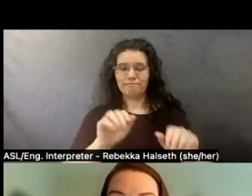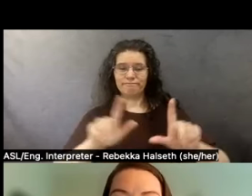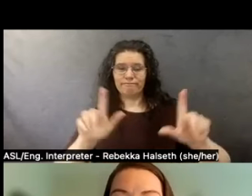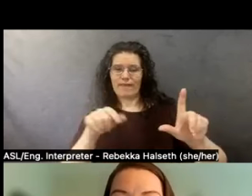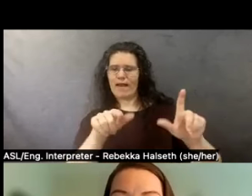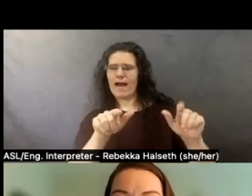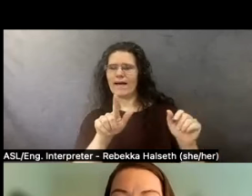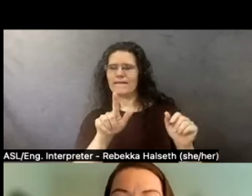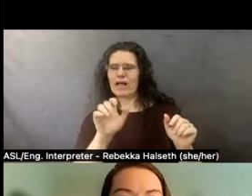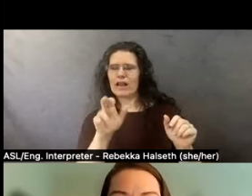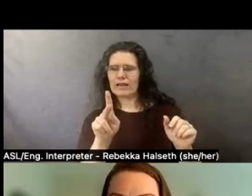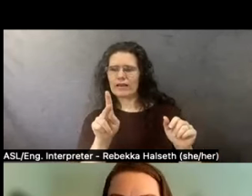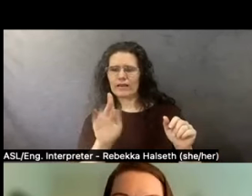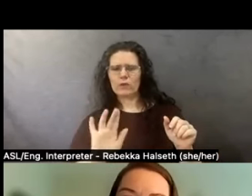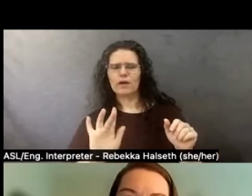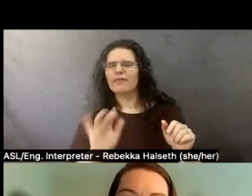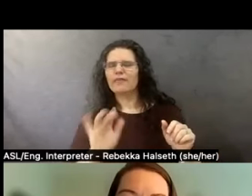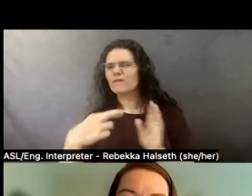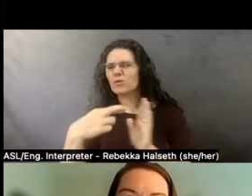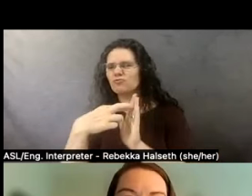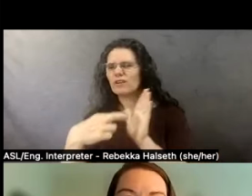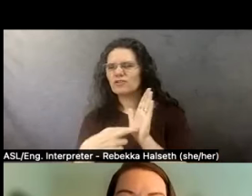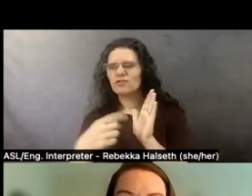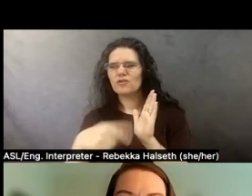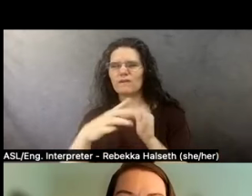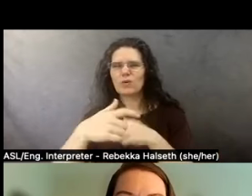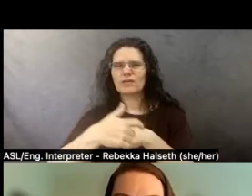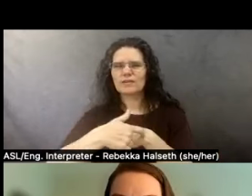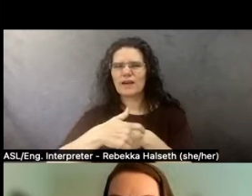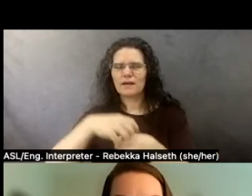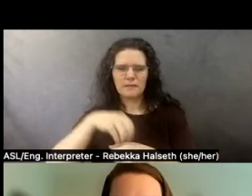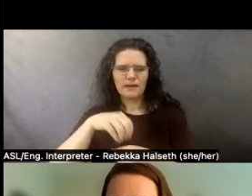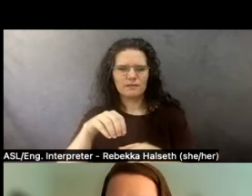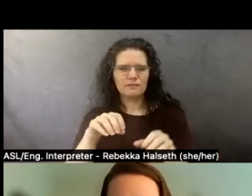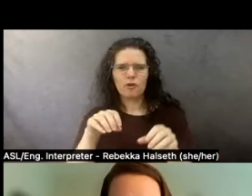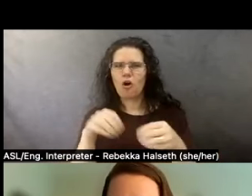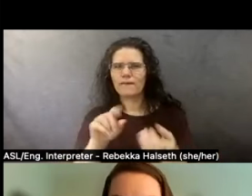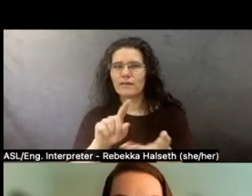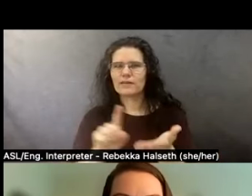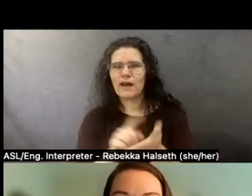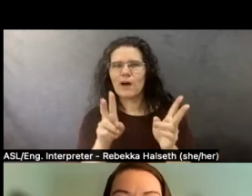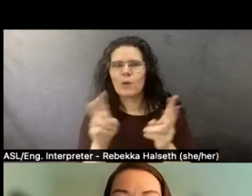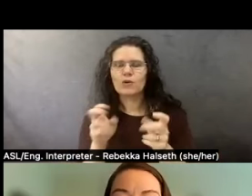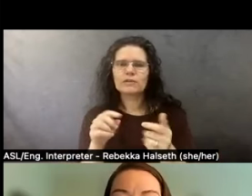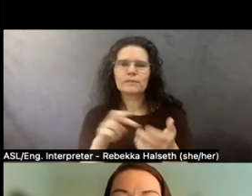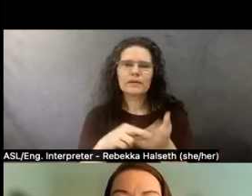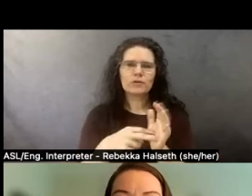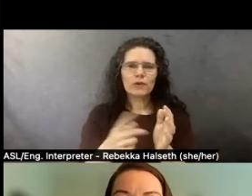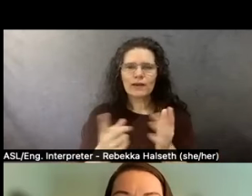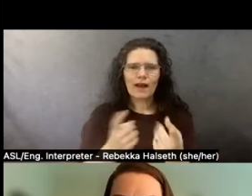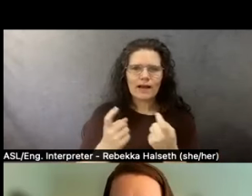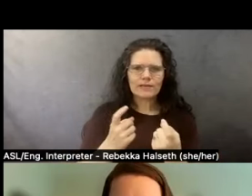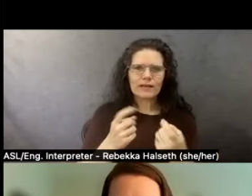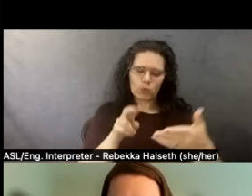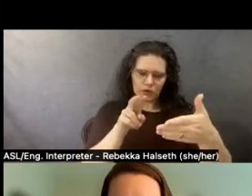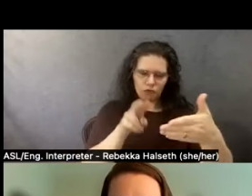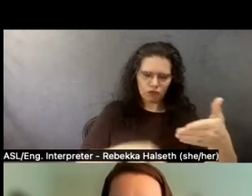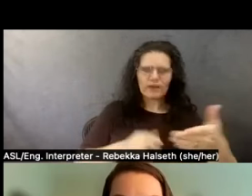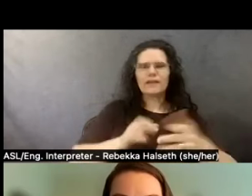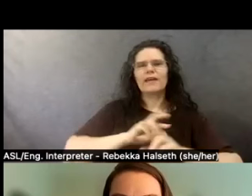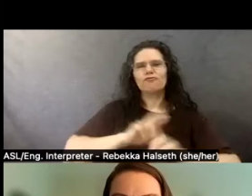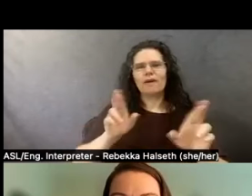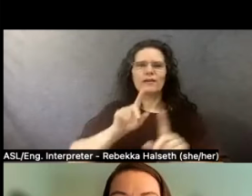for these office hours, which really just allows us to see any questions in advance, provide you with the